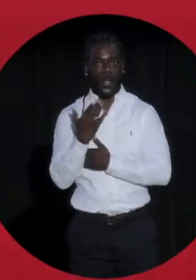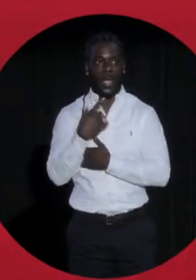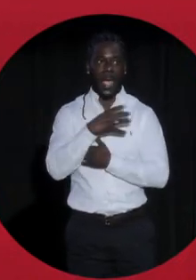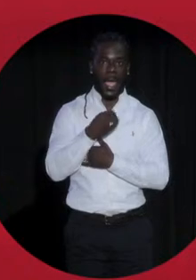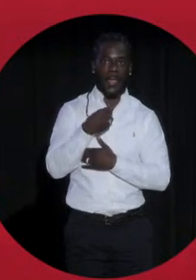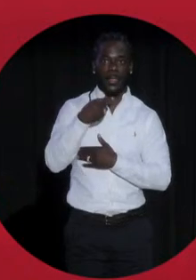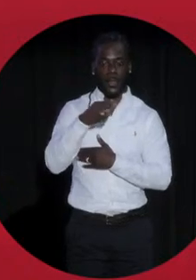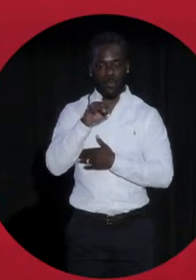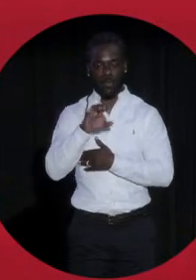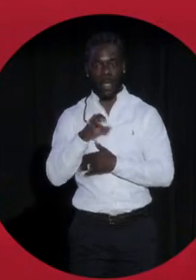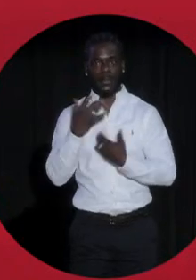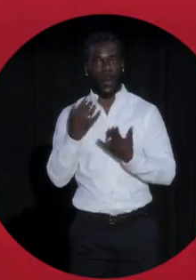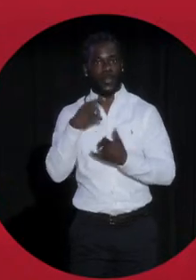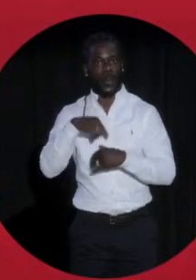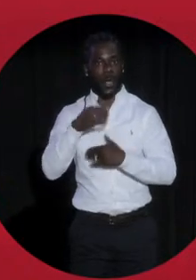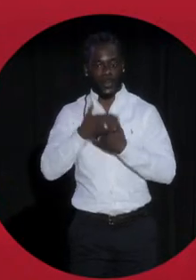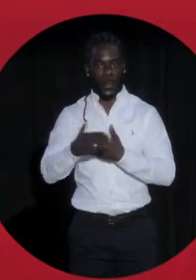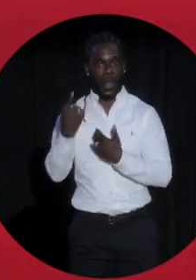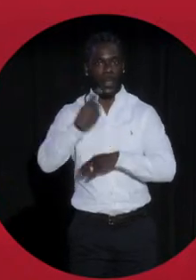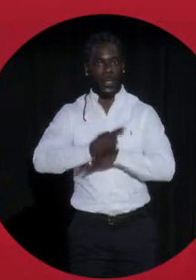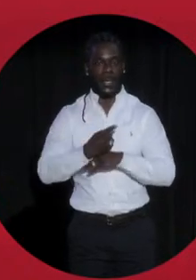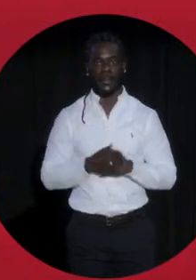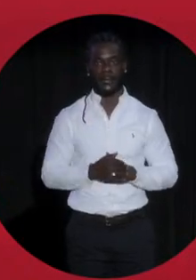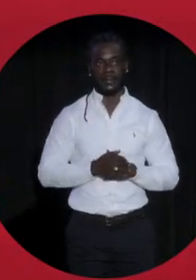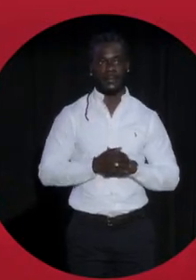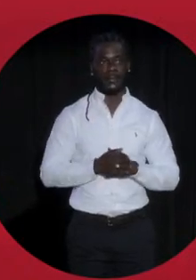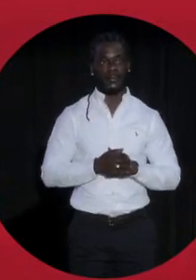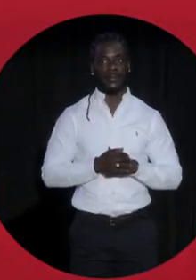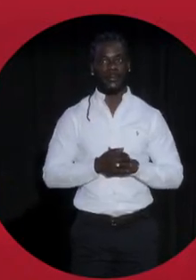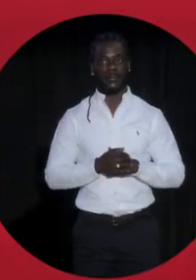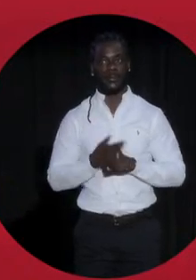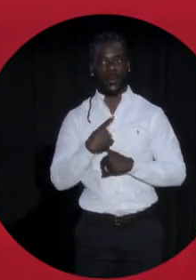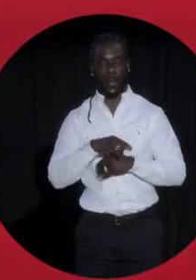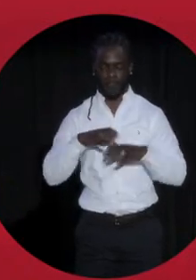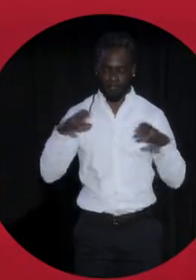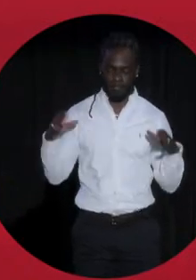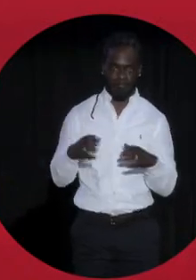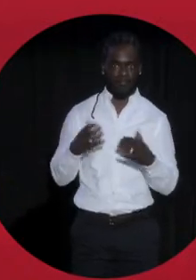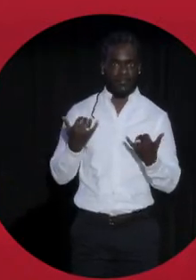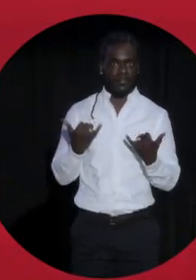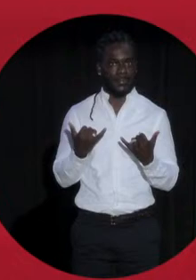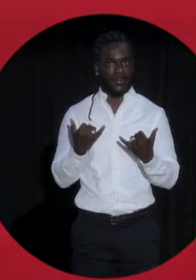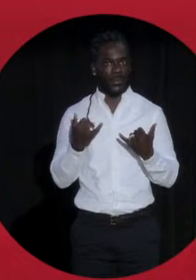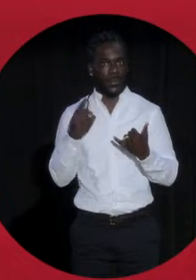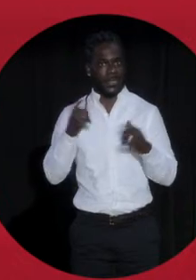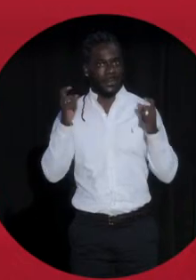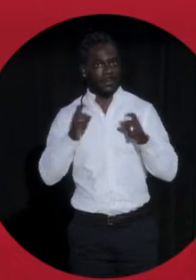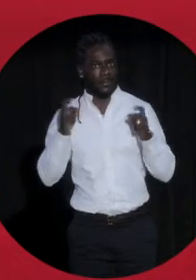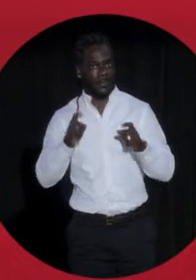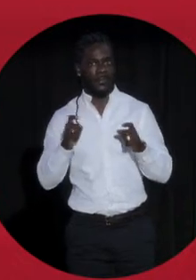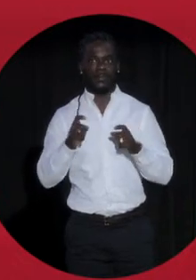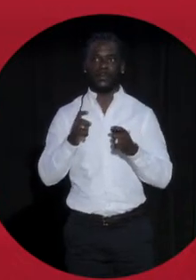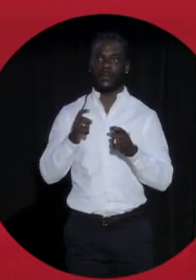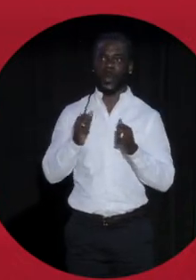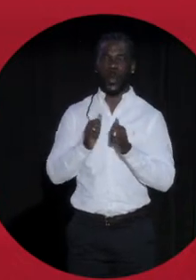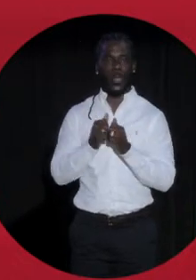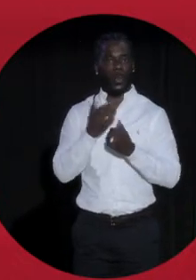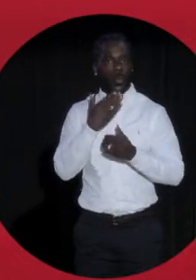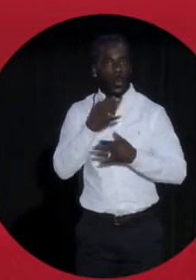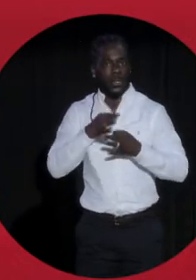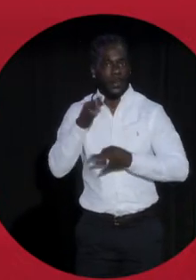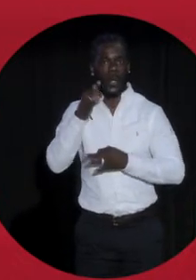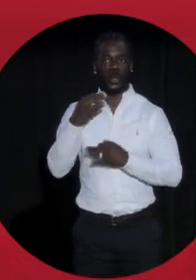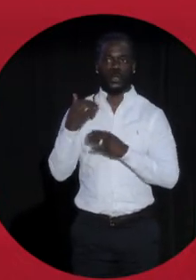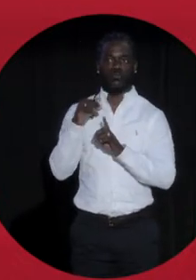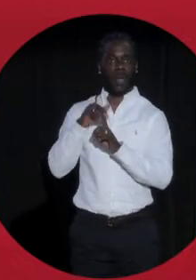that awaits us throughout this day. We come to this space of inauguration in the spirit of Advent,